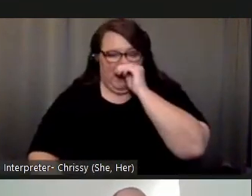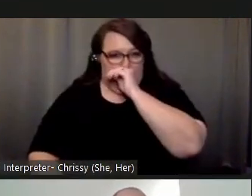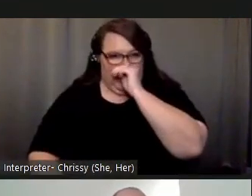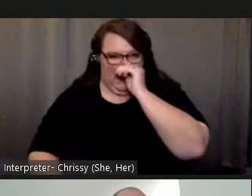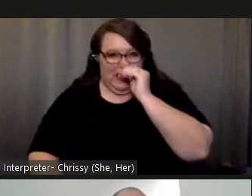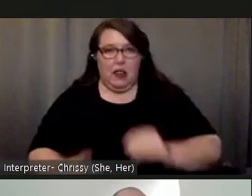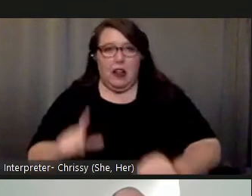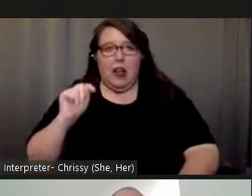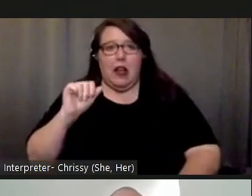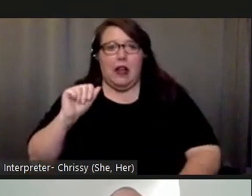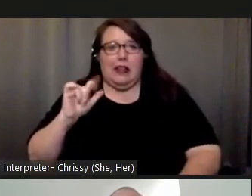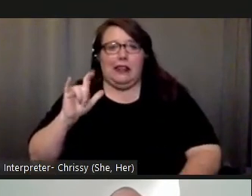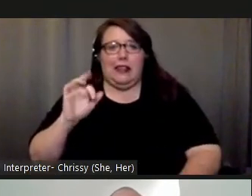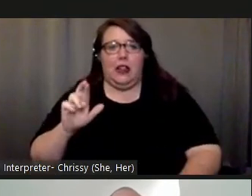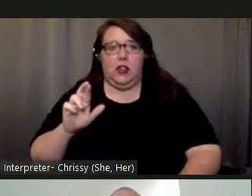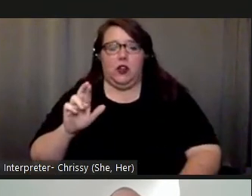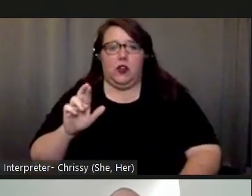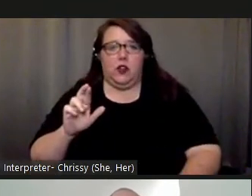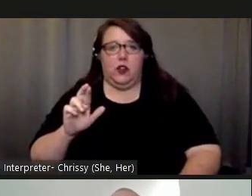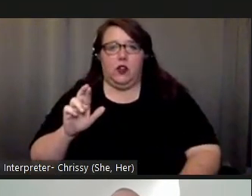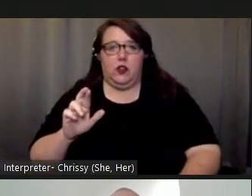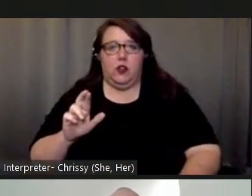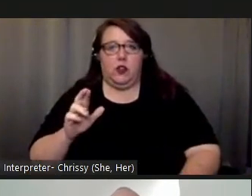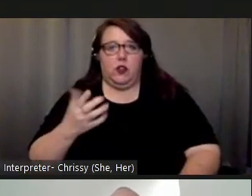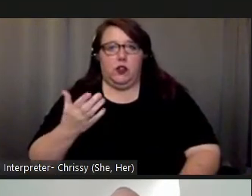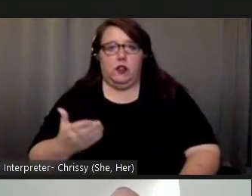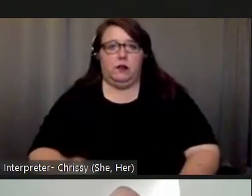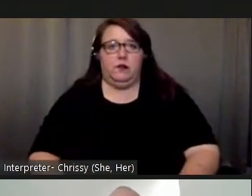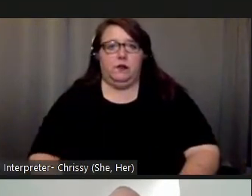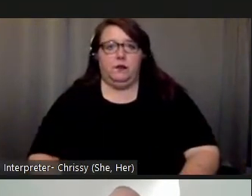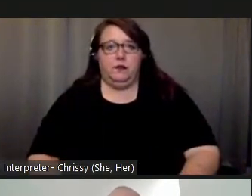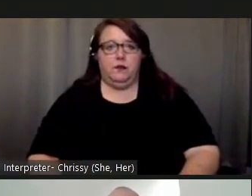Taylor, I'm going to take it over to you.